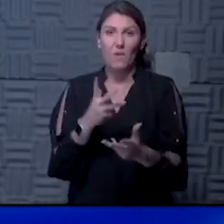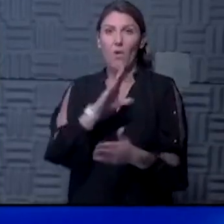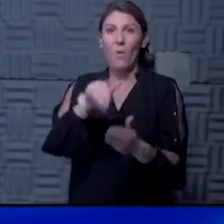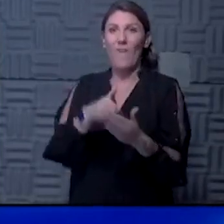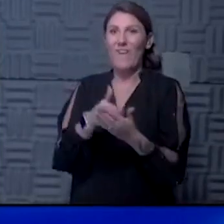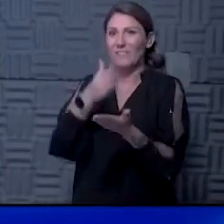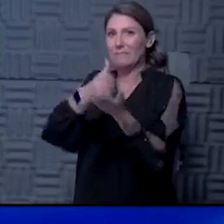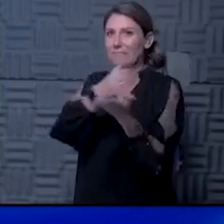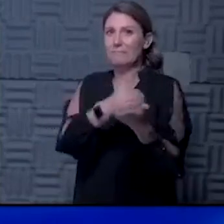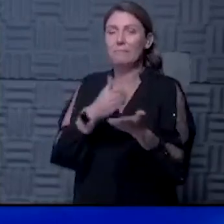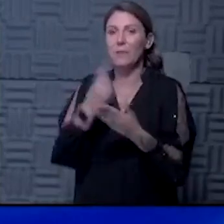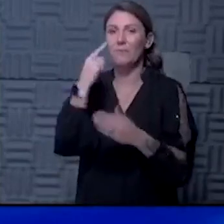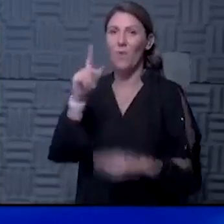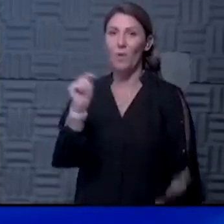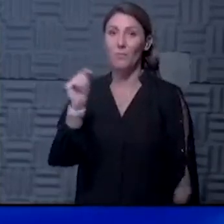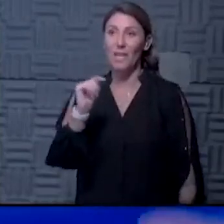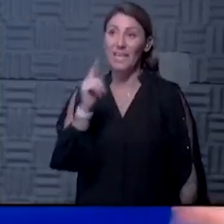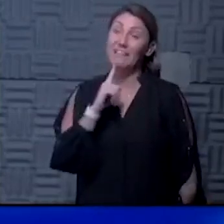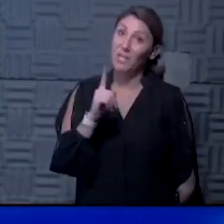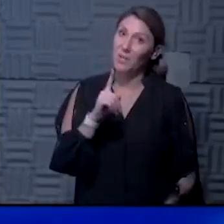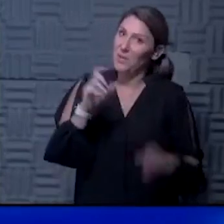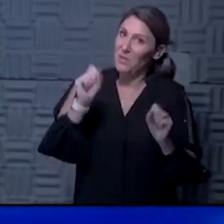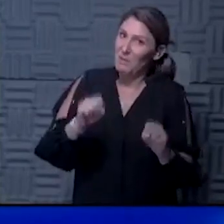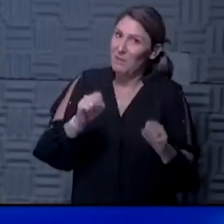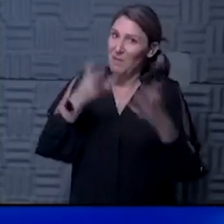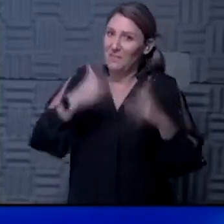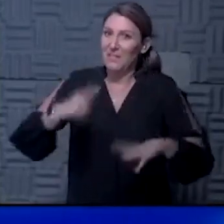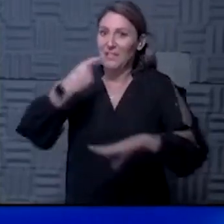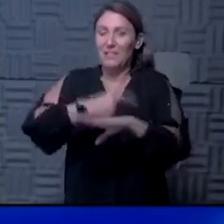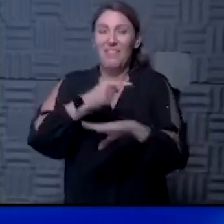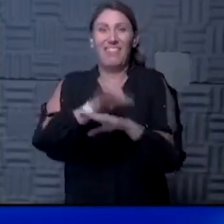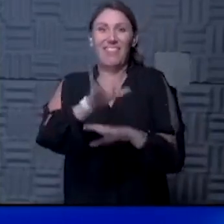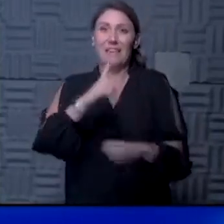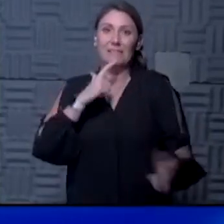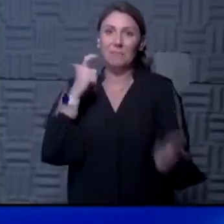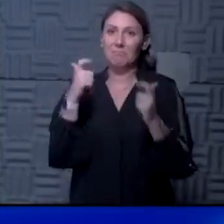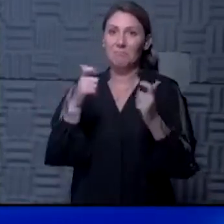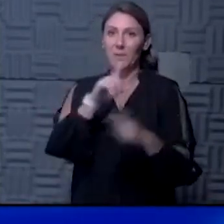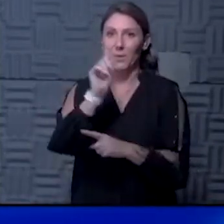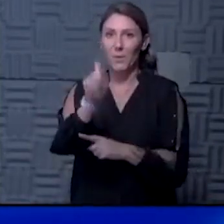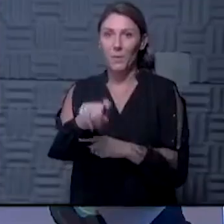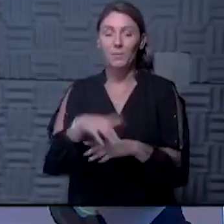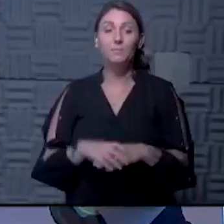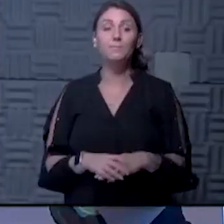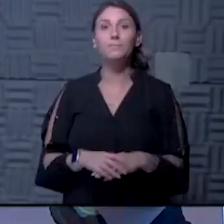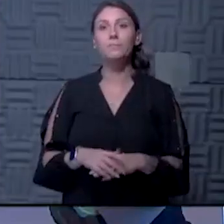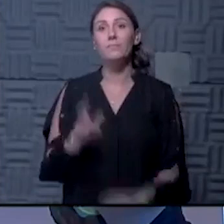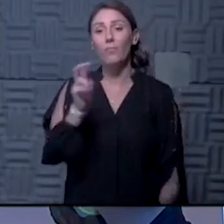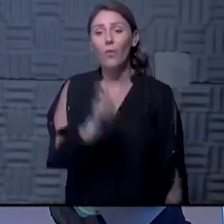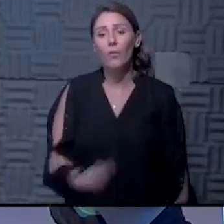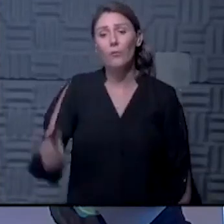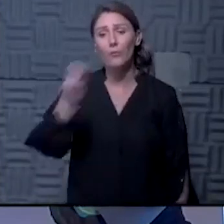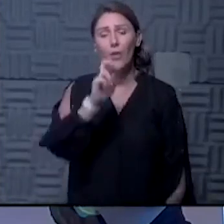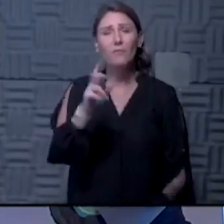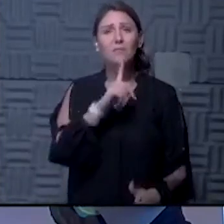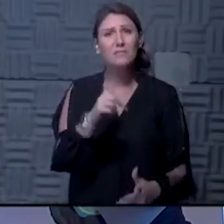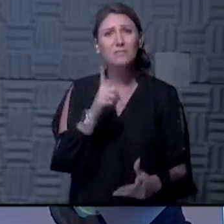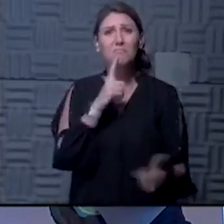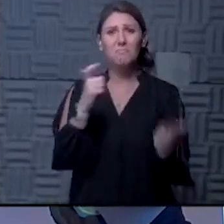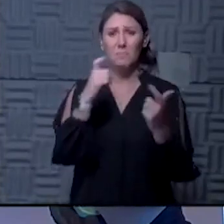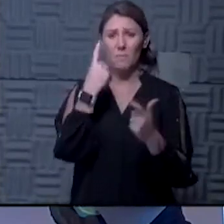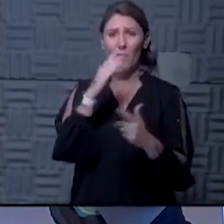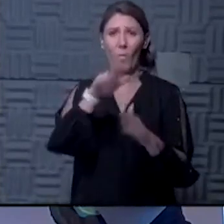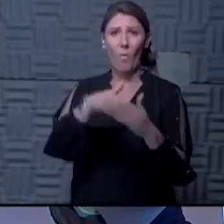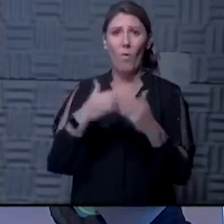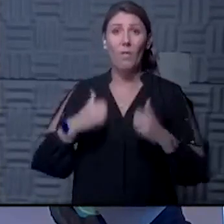Okay, so this will probably wrap our day up with all these questions because this is a big one. Travel is a big part for all our lives, and I'm going to be curious